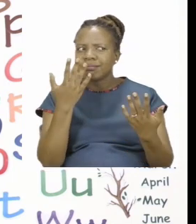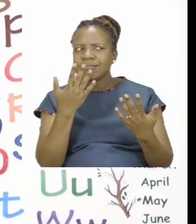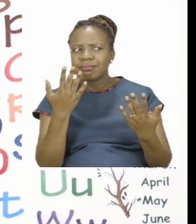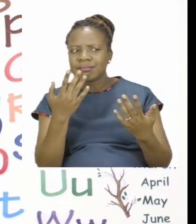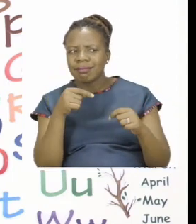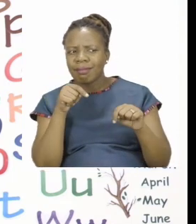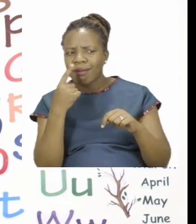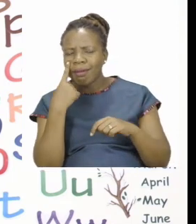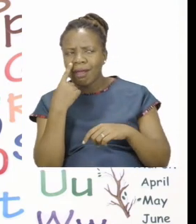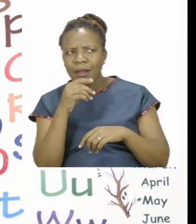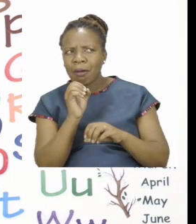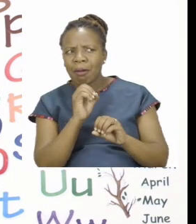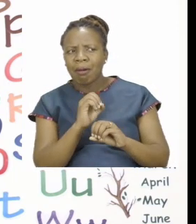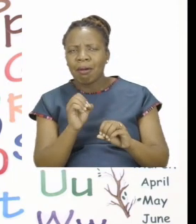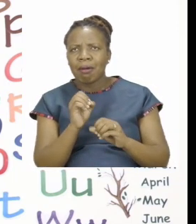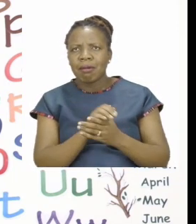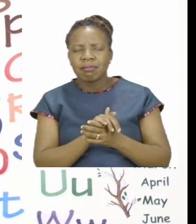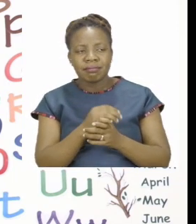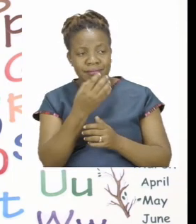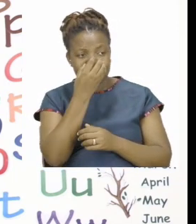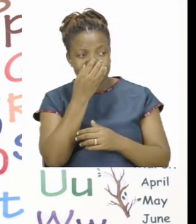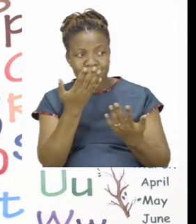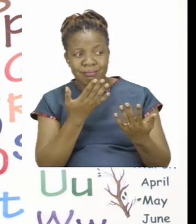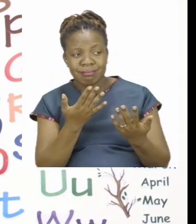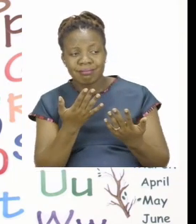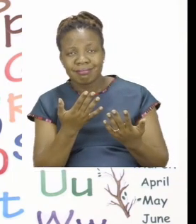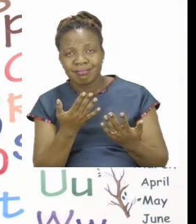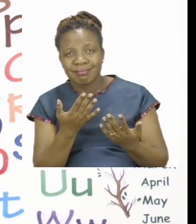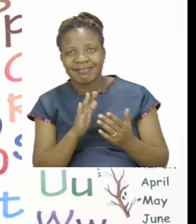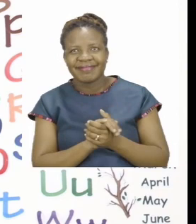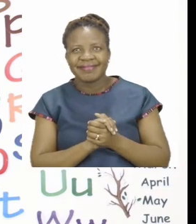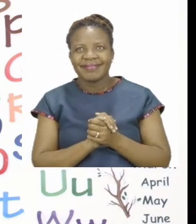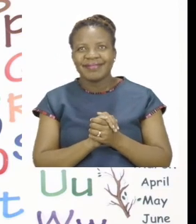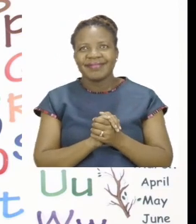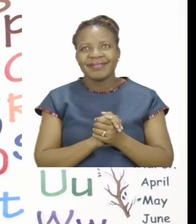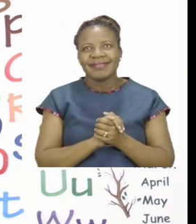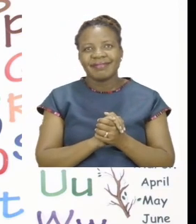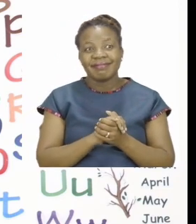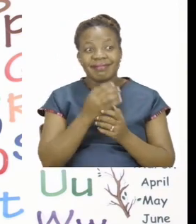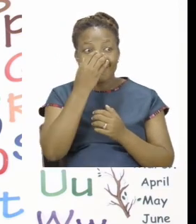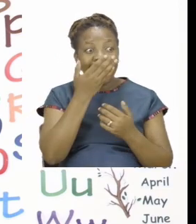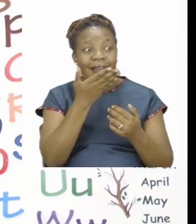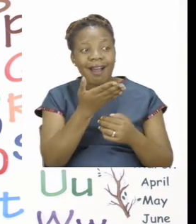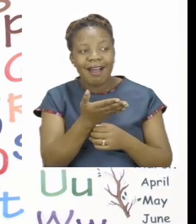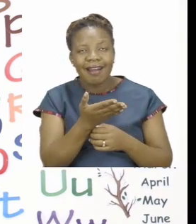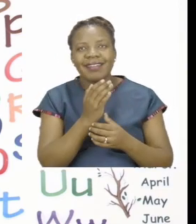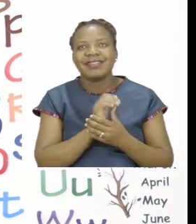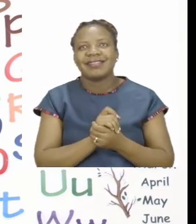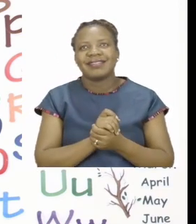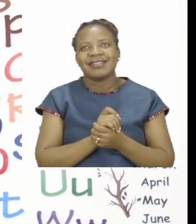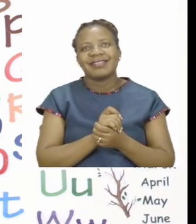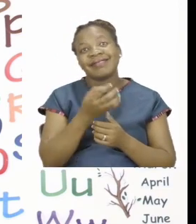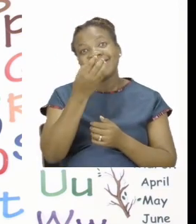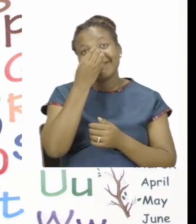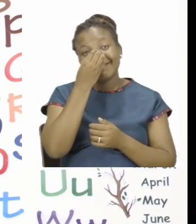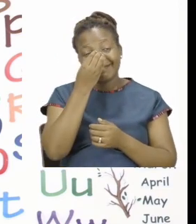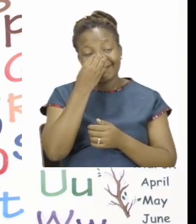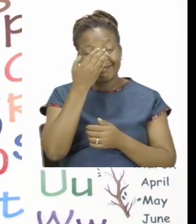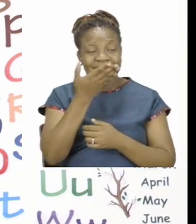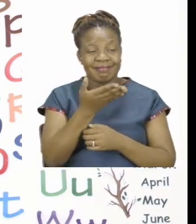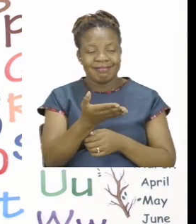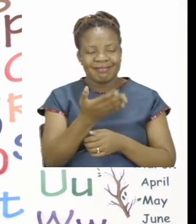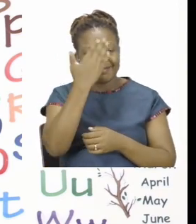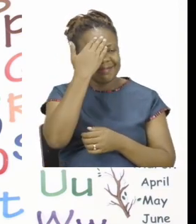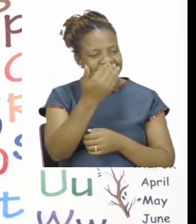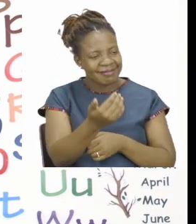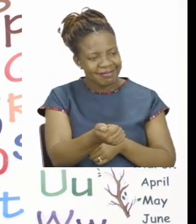trick on me. Zoshi. Where? Oh, there he is.